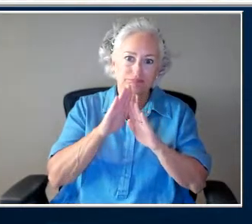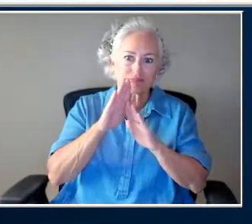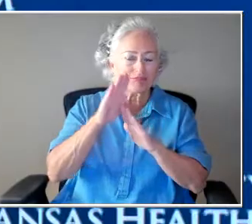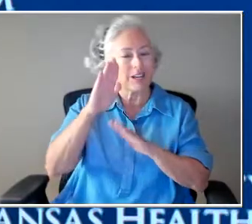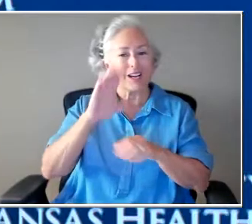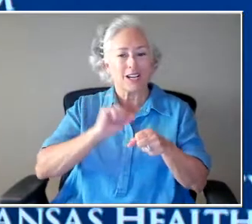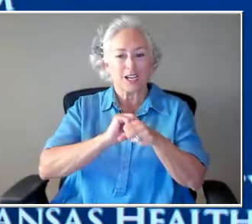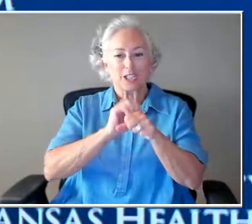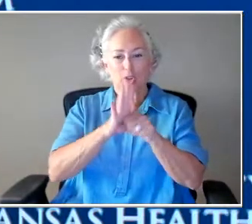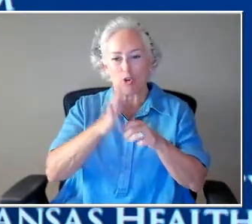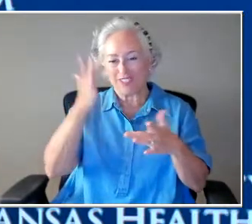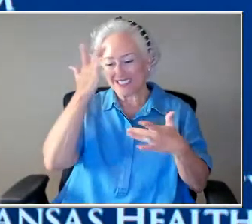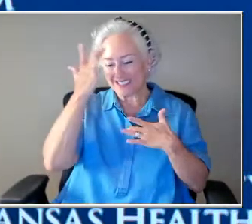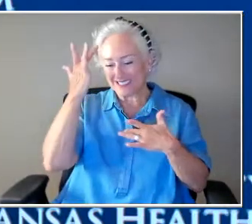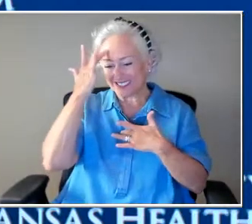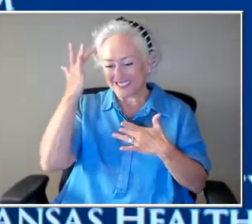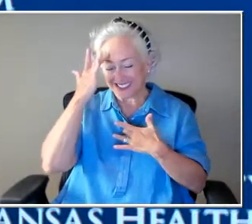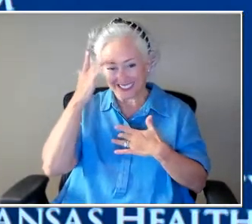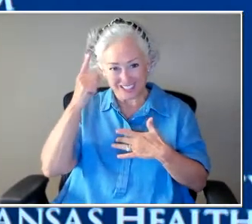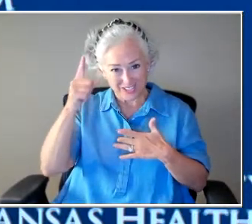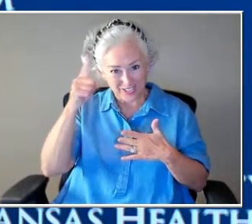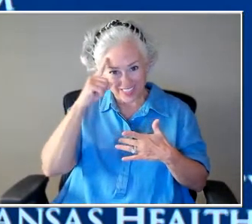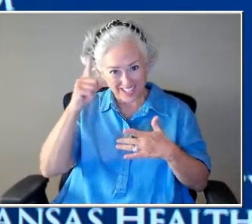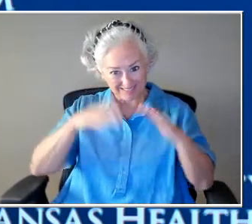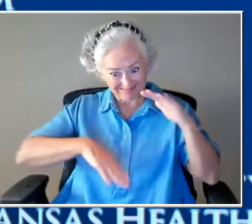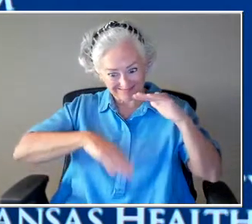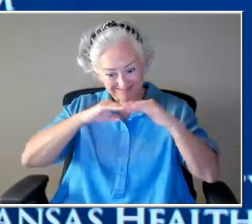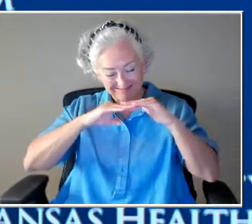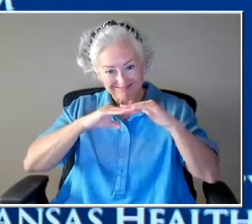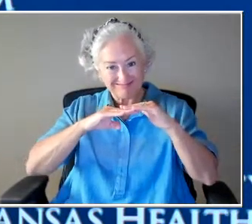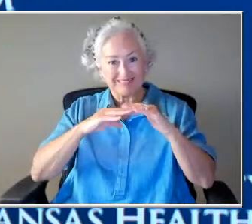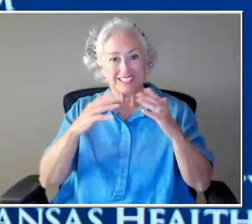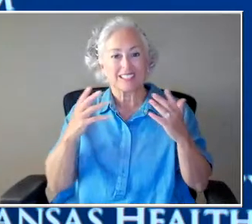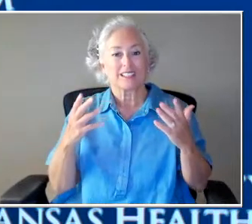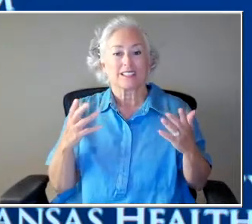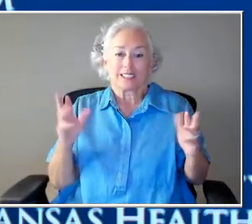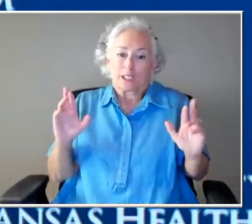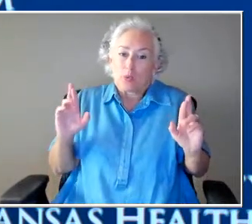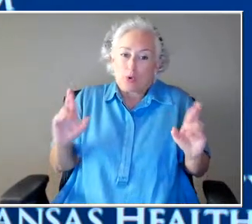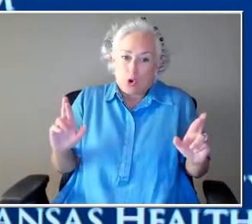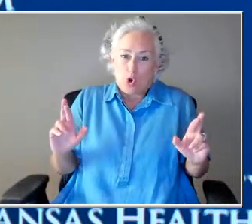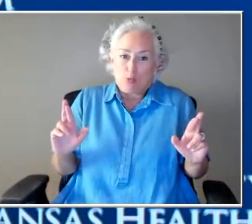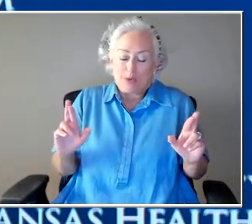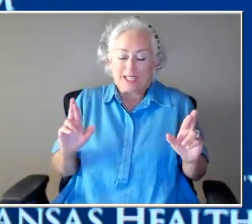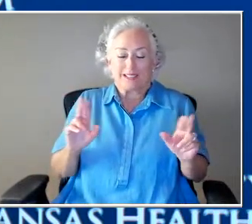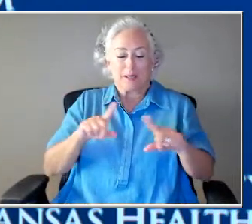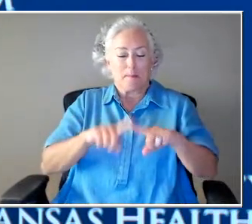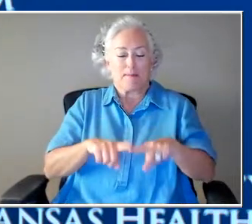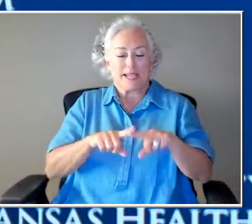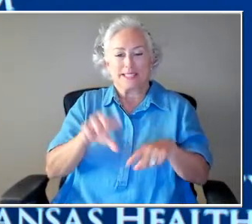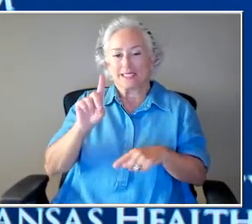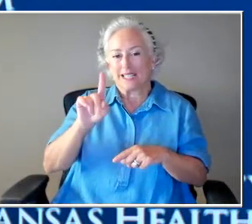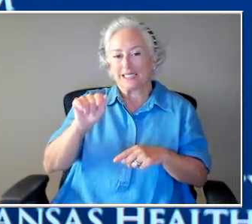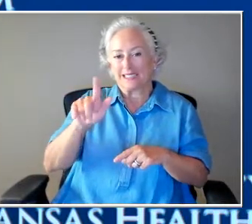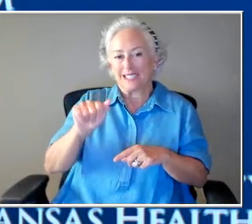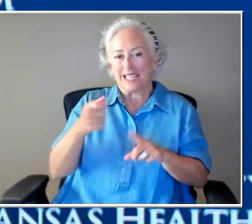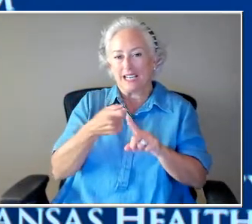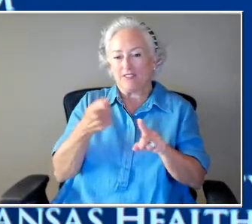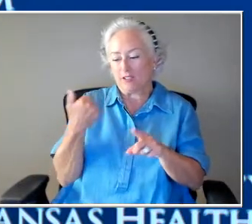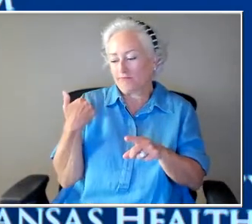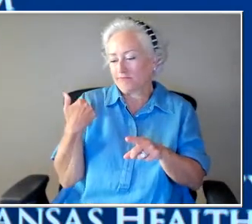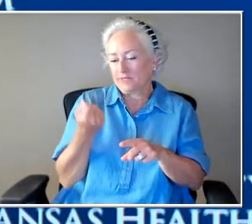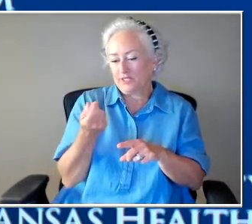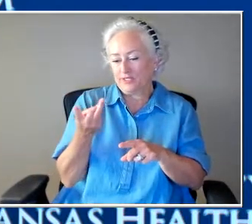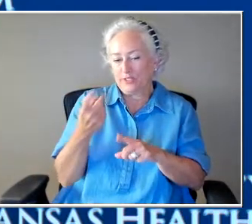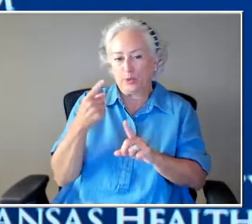mean, I think we are hoping it has, and this is just due to the data that we have had the last couple of weeks. Certainly, if we are